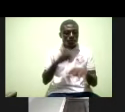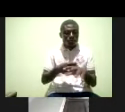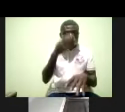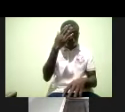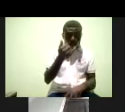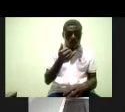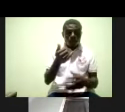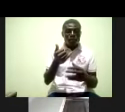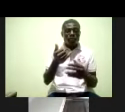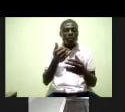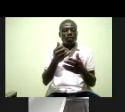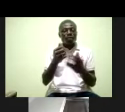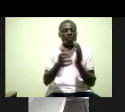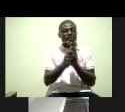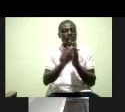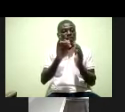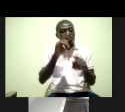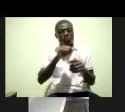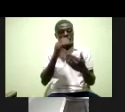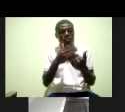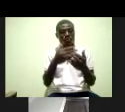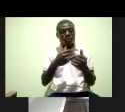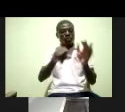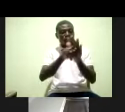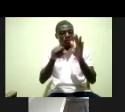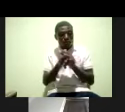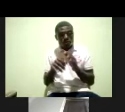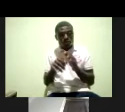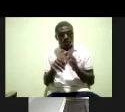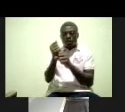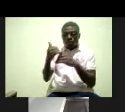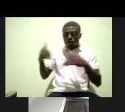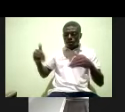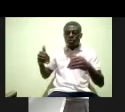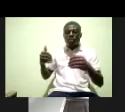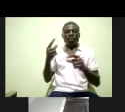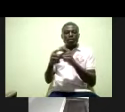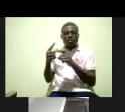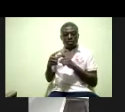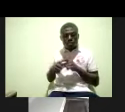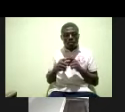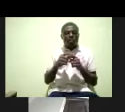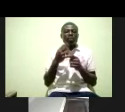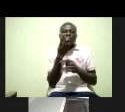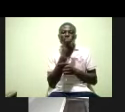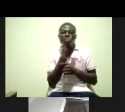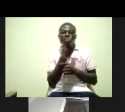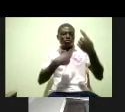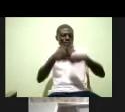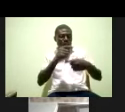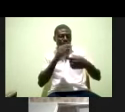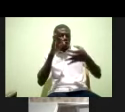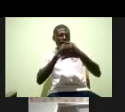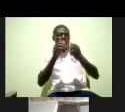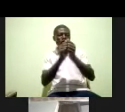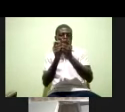an ability to recognize and distinguish between sounds and the words, blend them together,